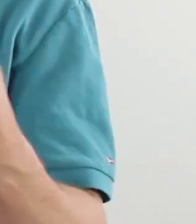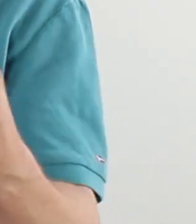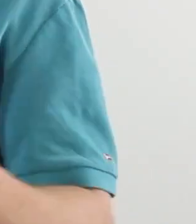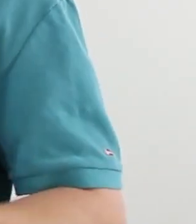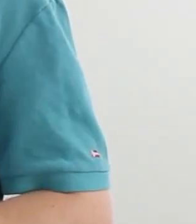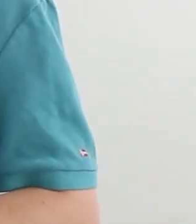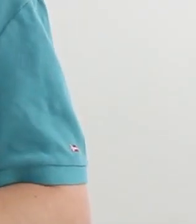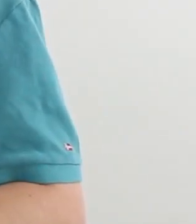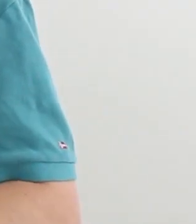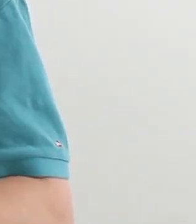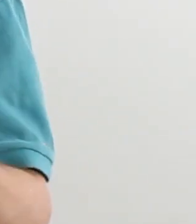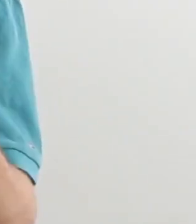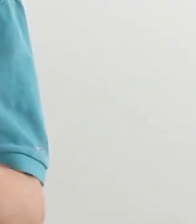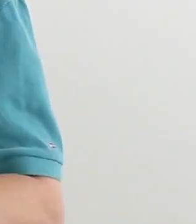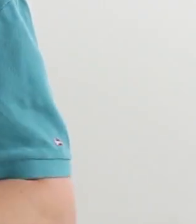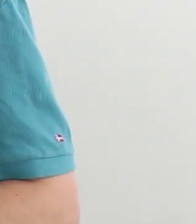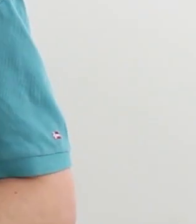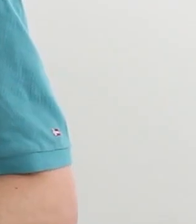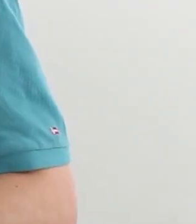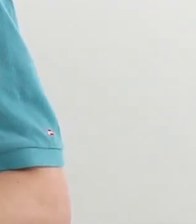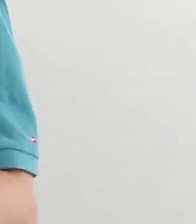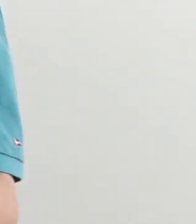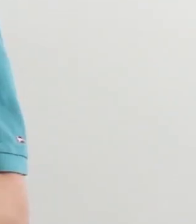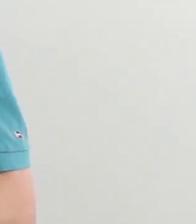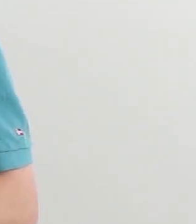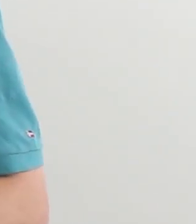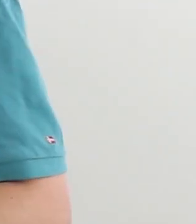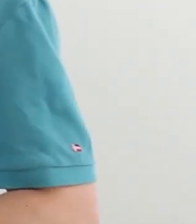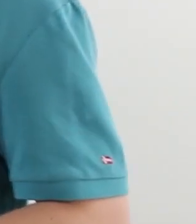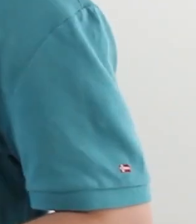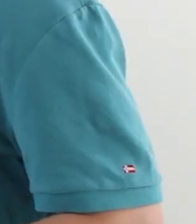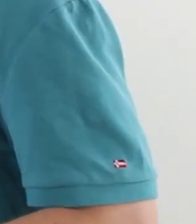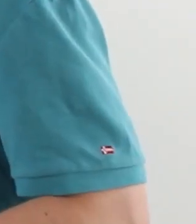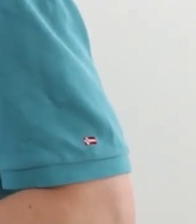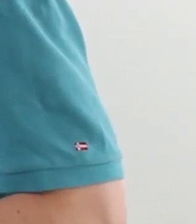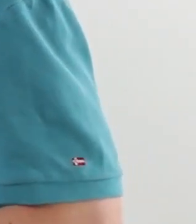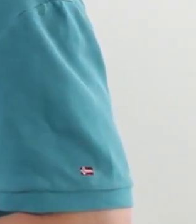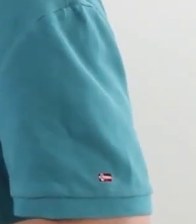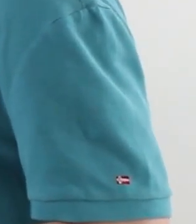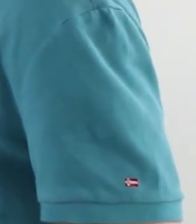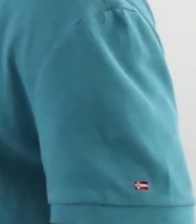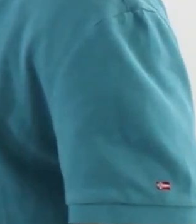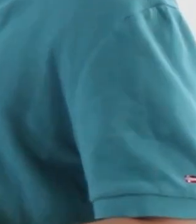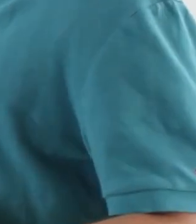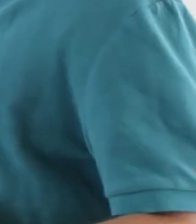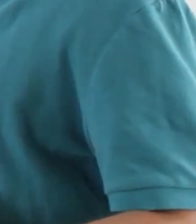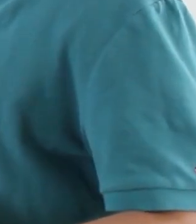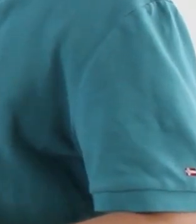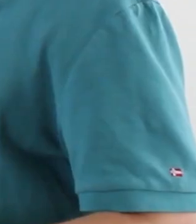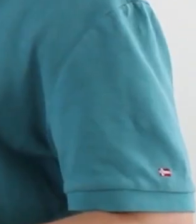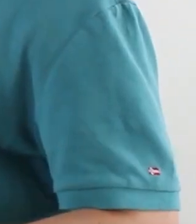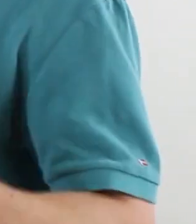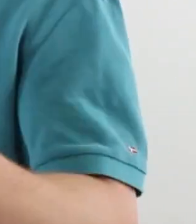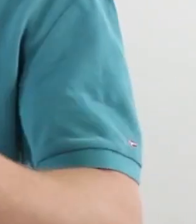them that your opinion says it's a bad decision. We need to change it. So I disagree that will help